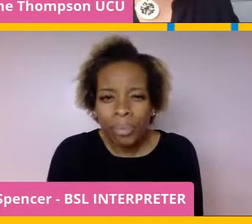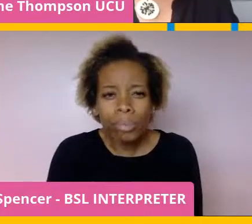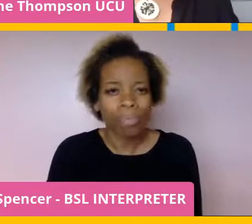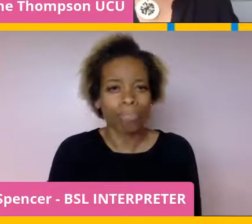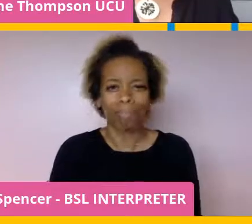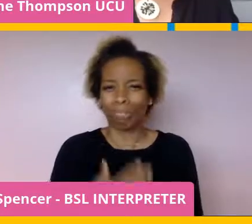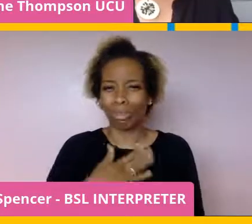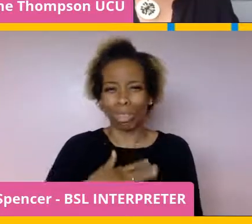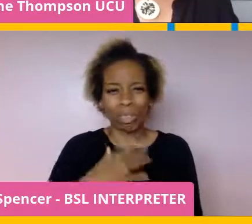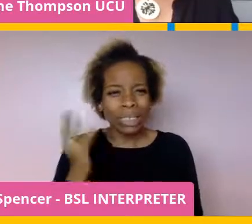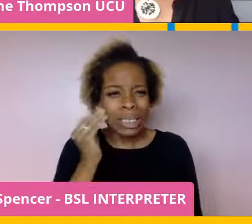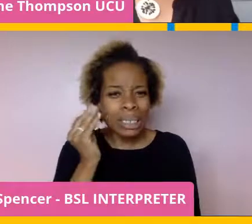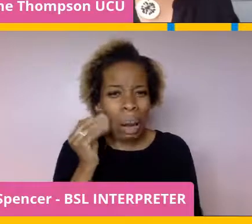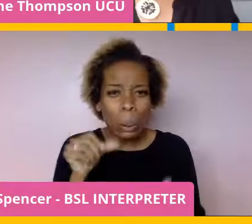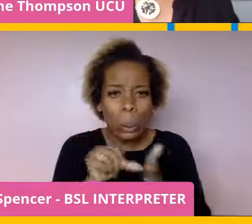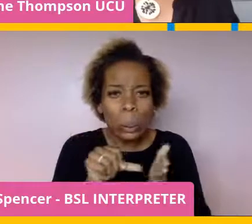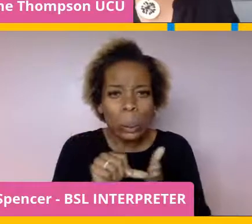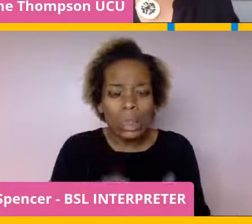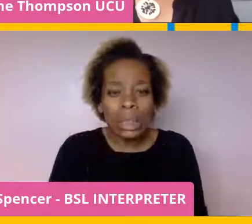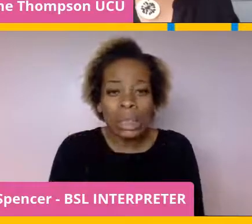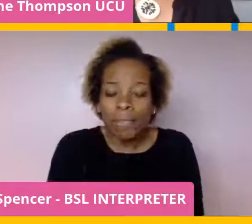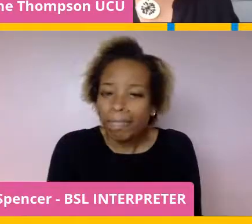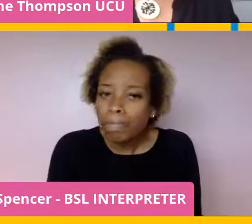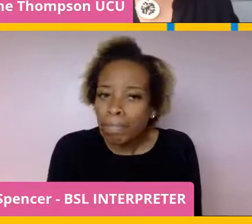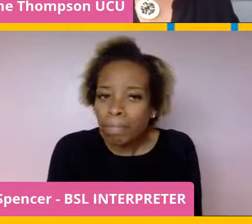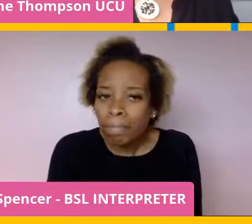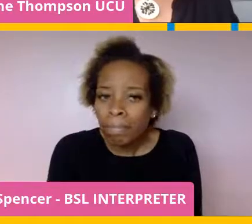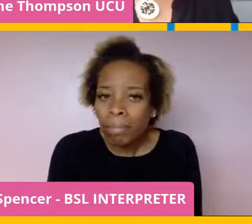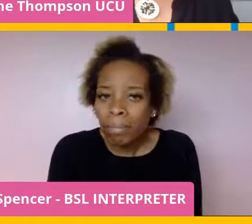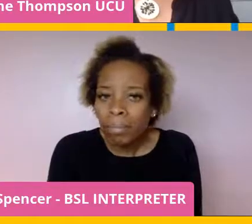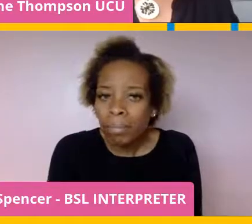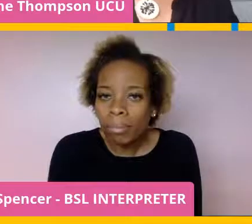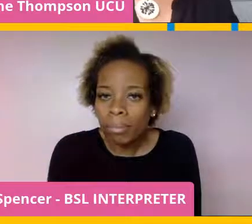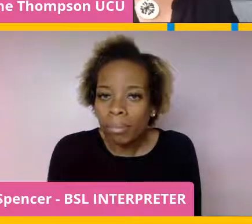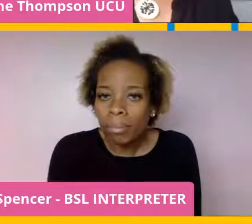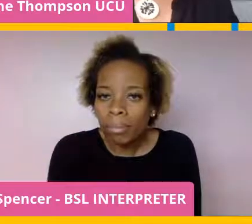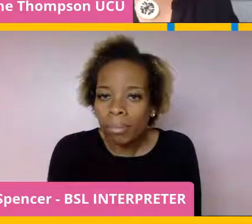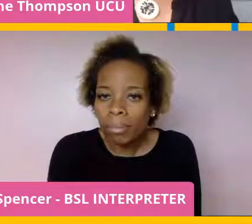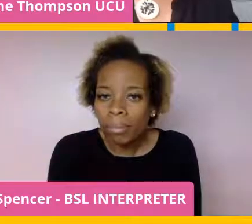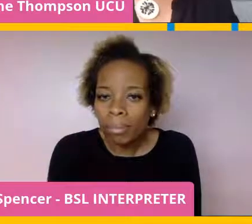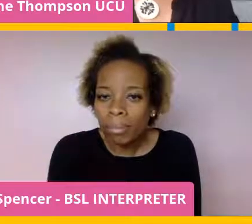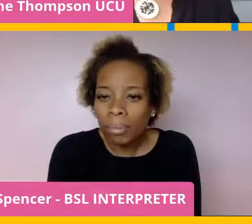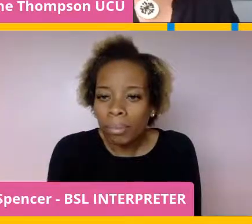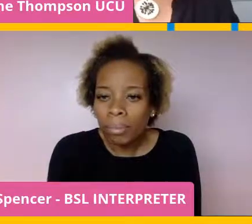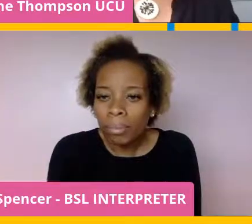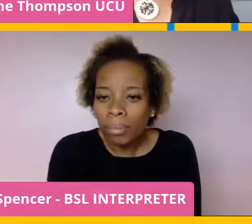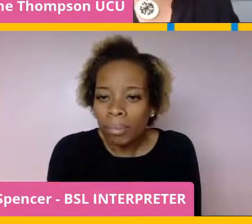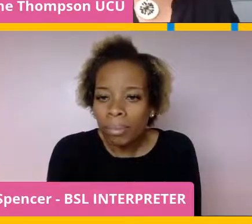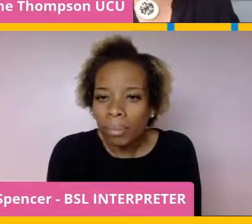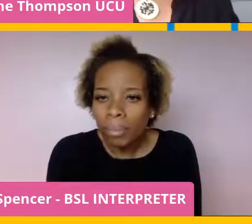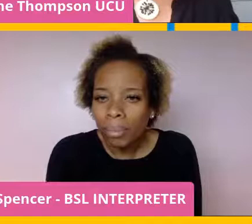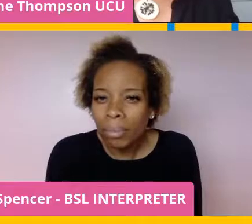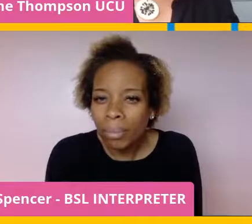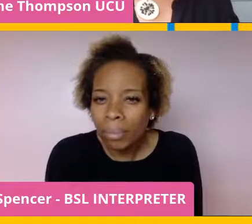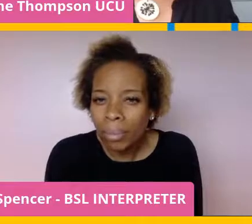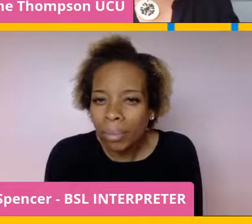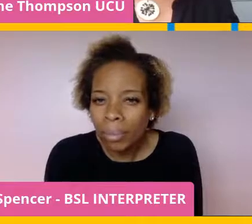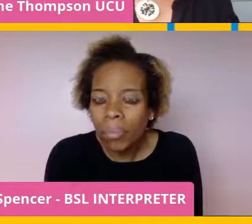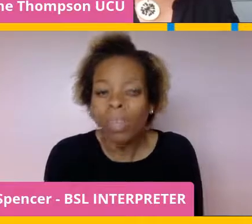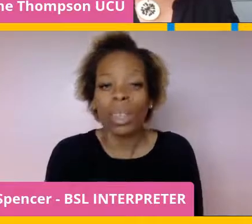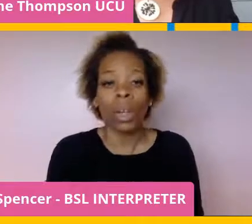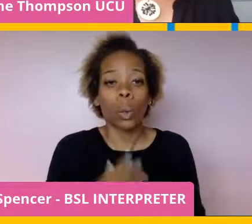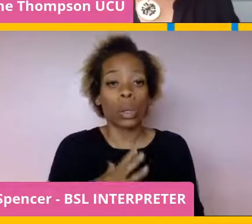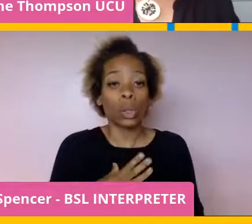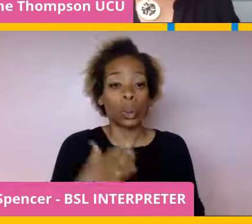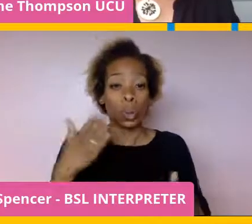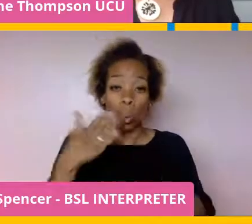would say that it's really important that the ACC and all of the groups that we've talked about are kind of